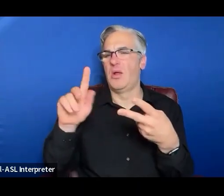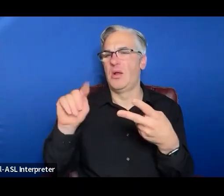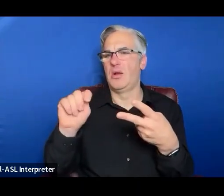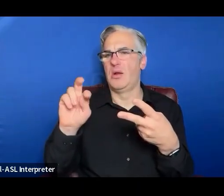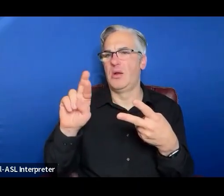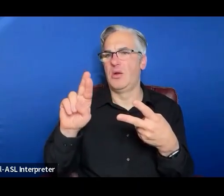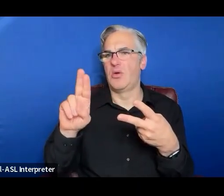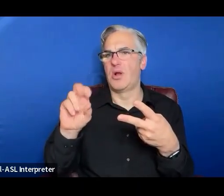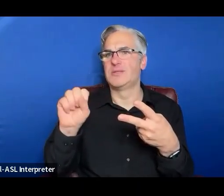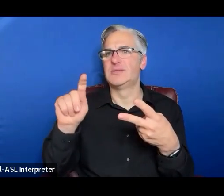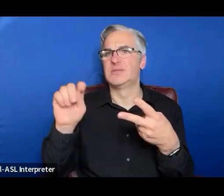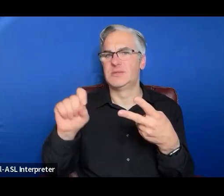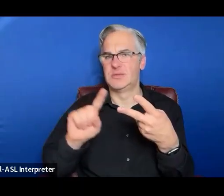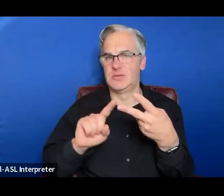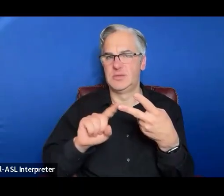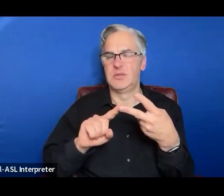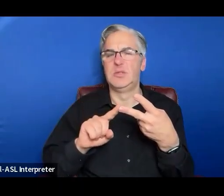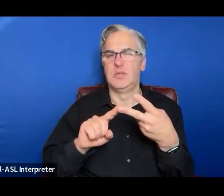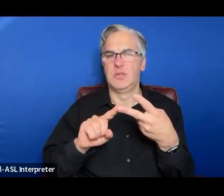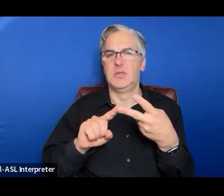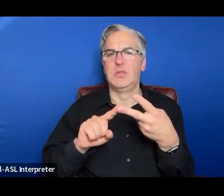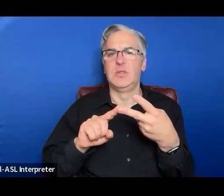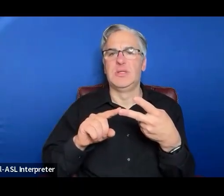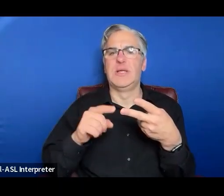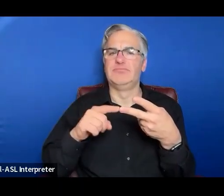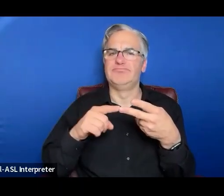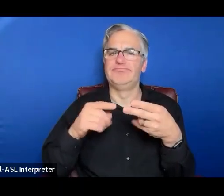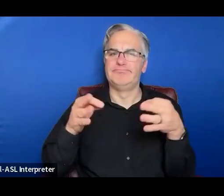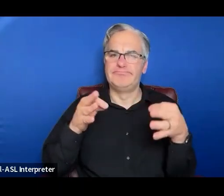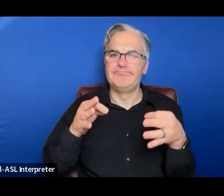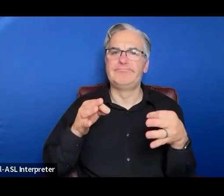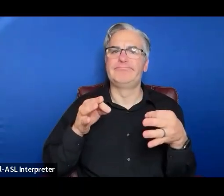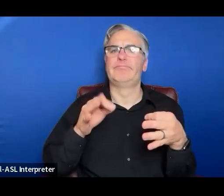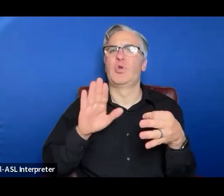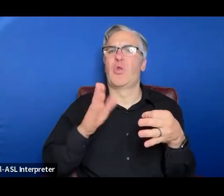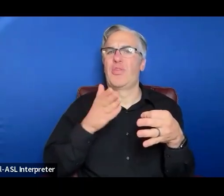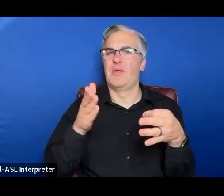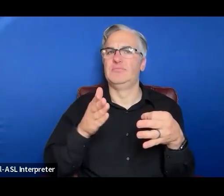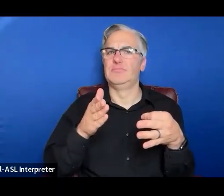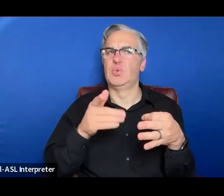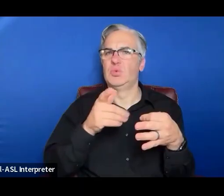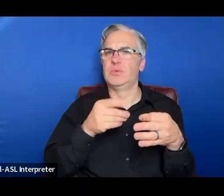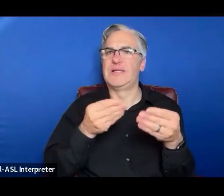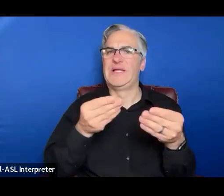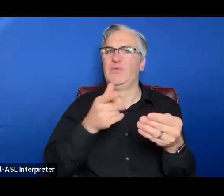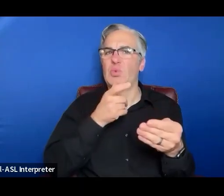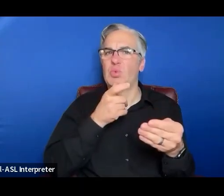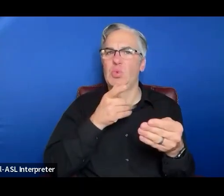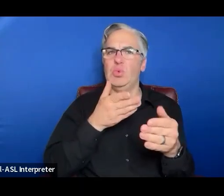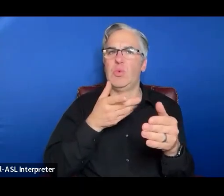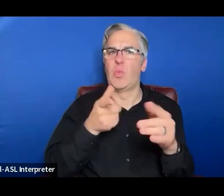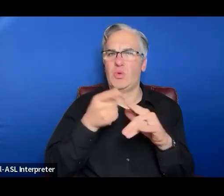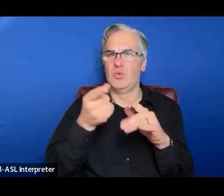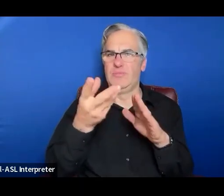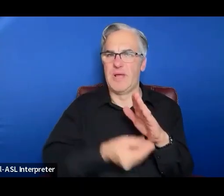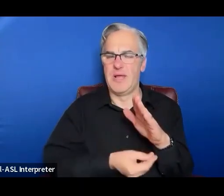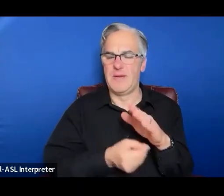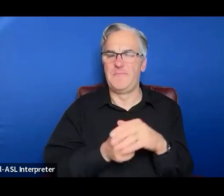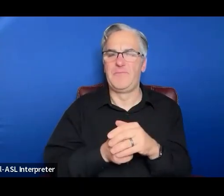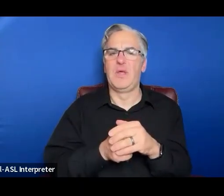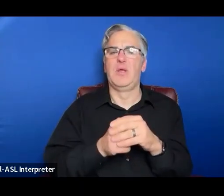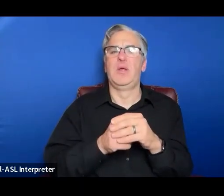estate goes after your death. If it needs to go through probate, it tells the court and your personal